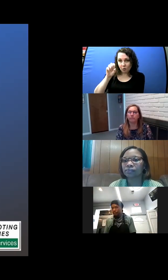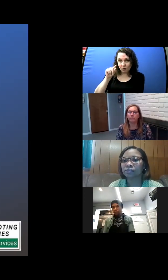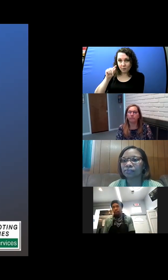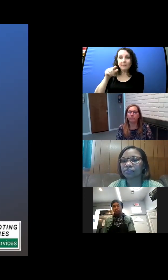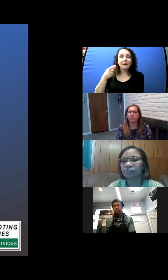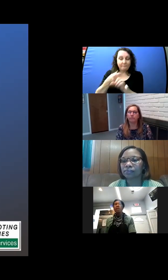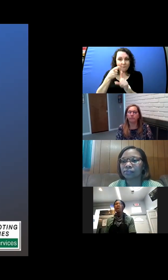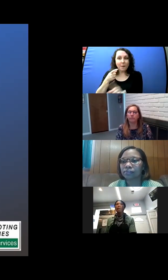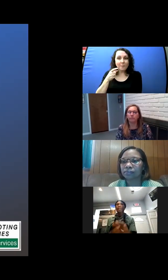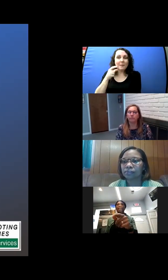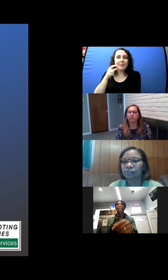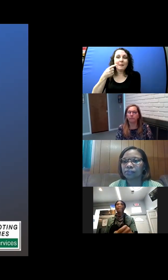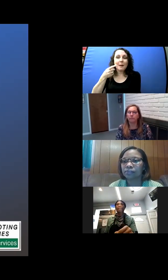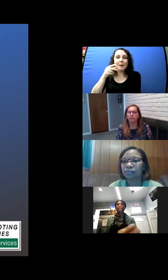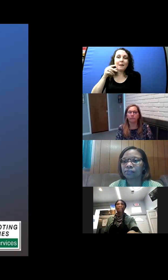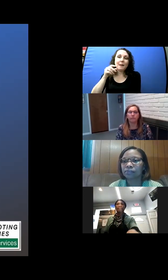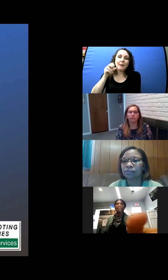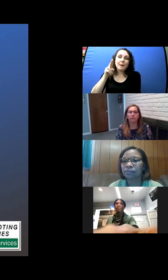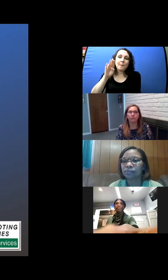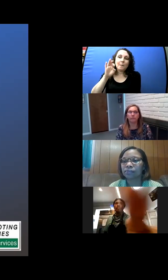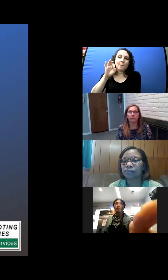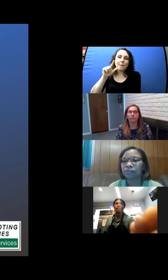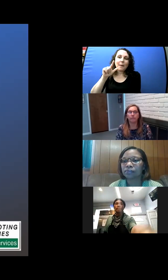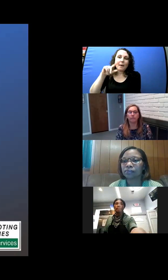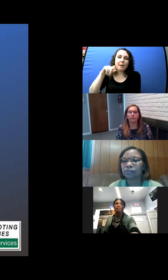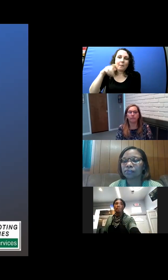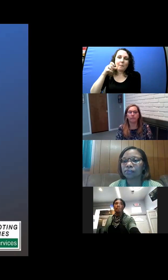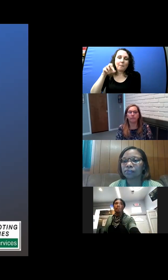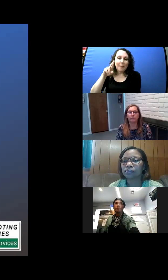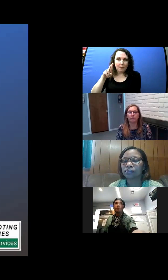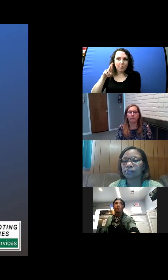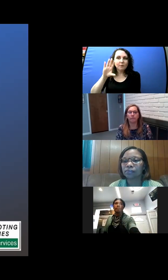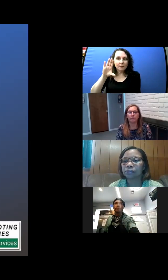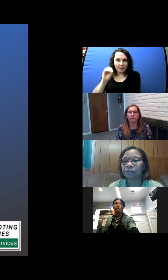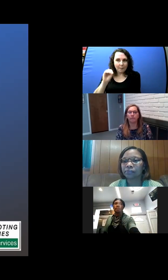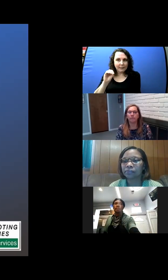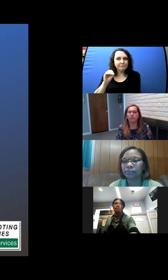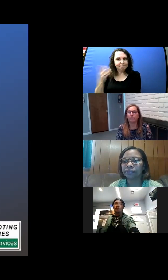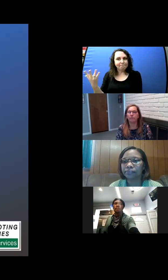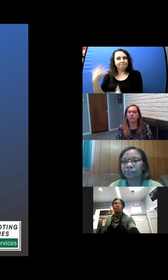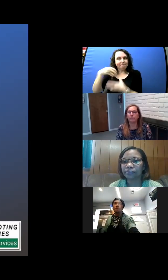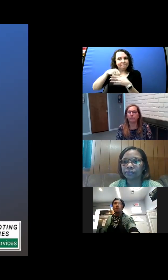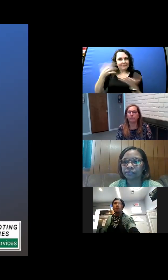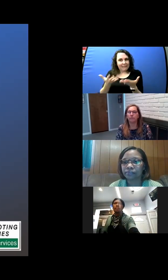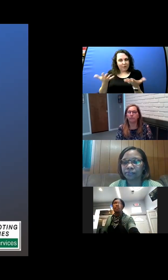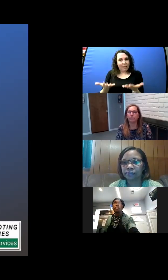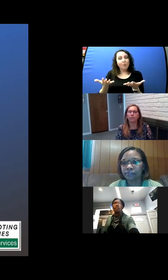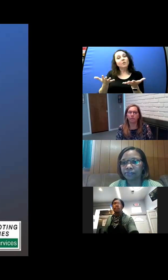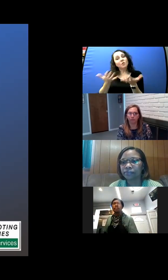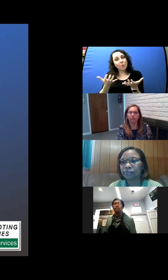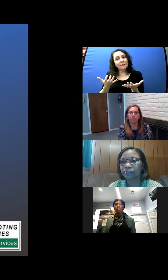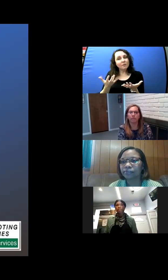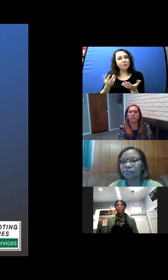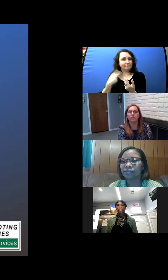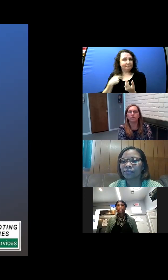us and he would like to give his perspective to us on why he chooses not to do pre-drug screening.